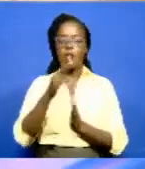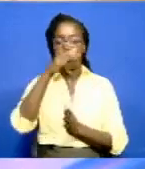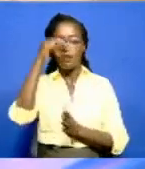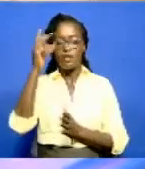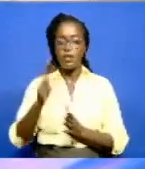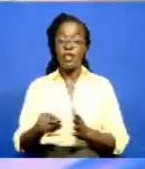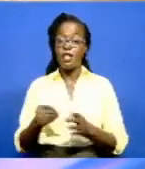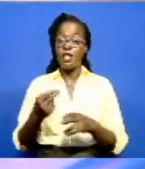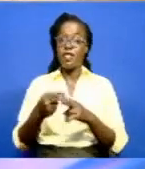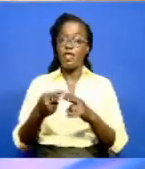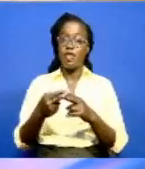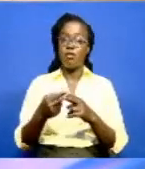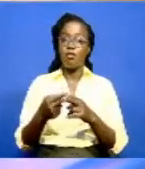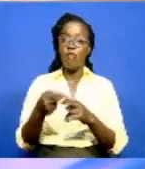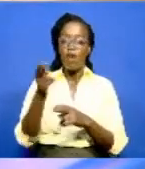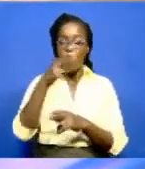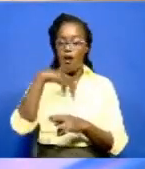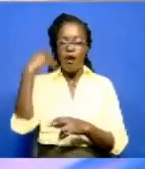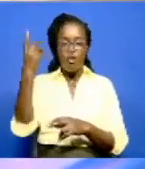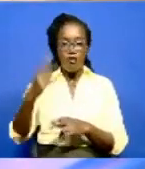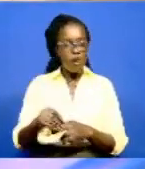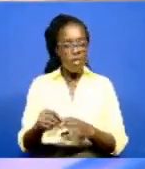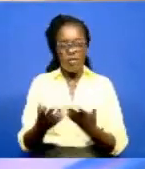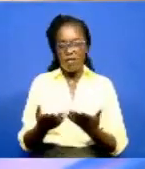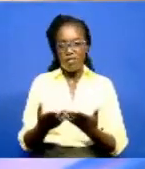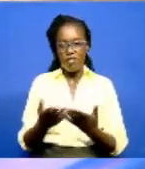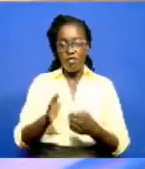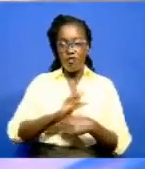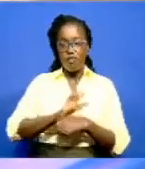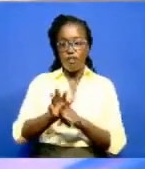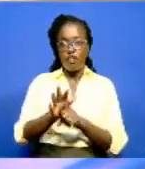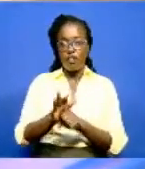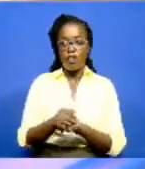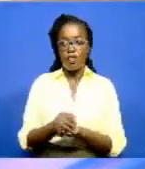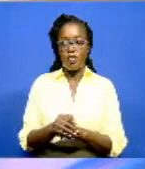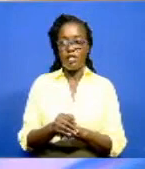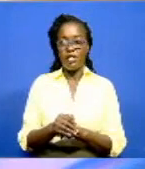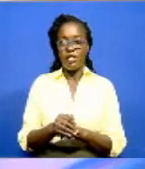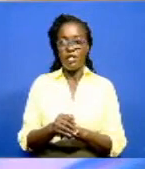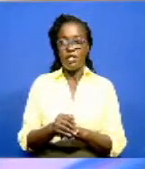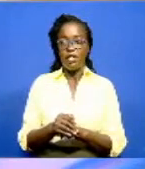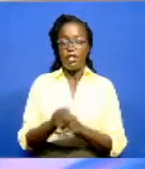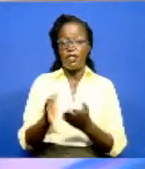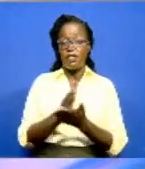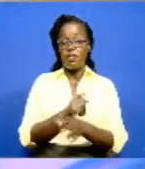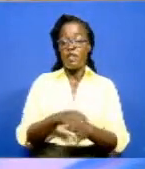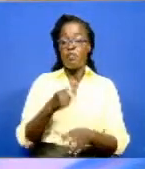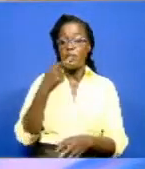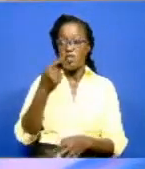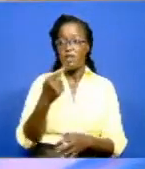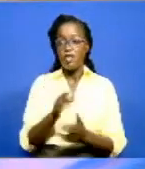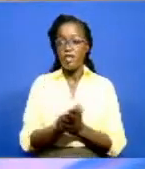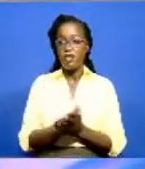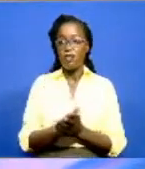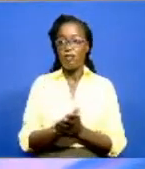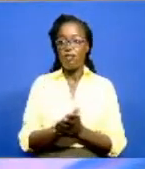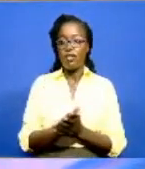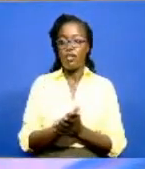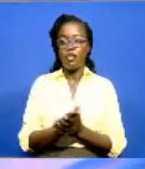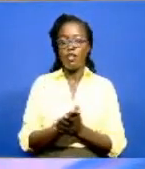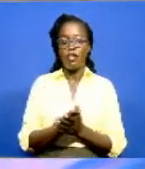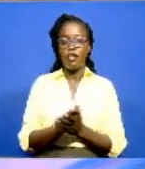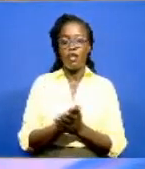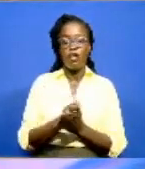in 2019 made fun of COVID-19 testing facilities. At one time, he claimed even Popo had